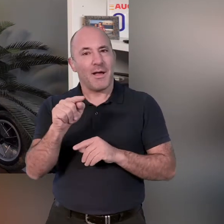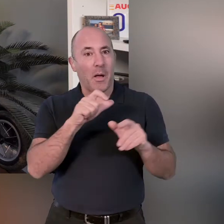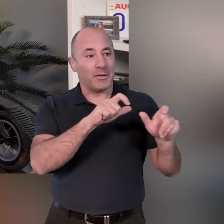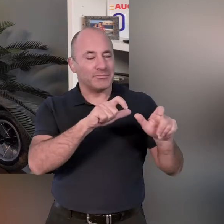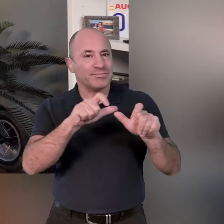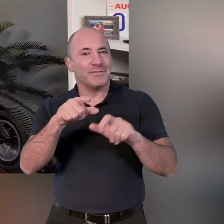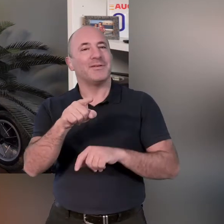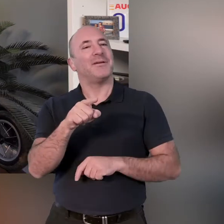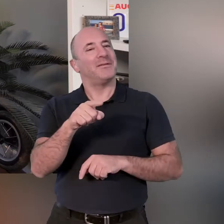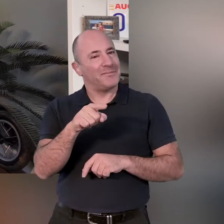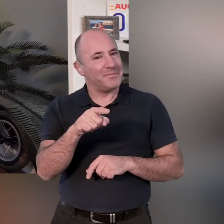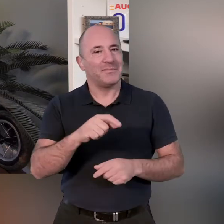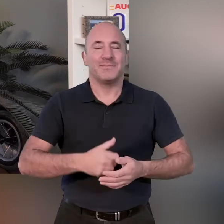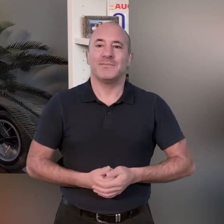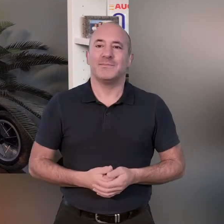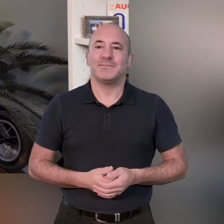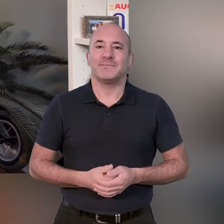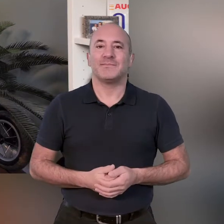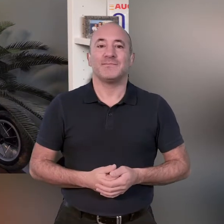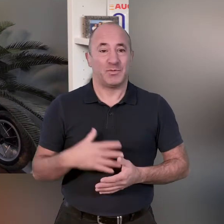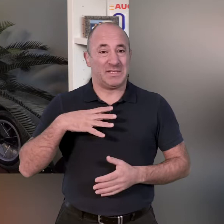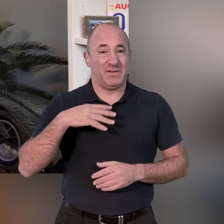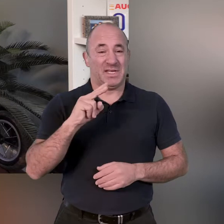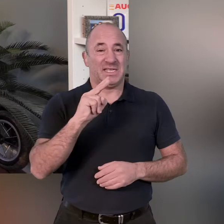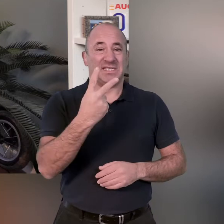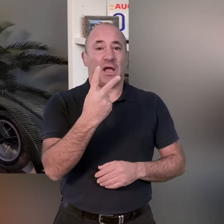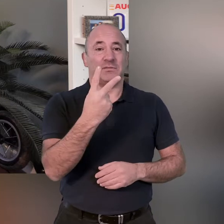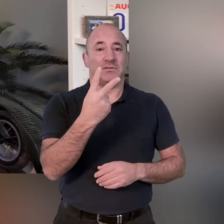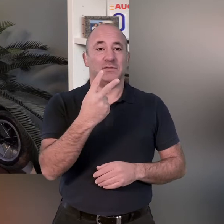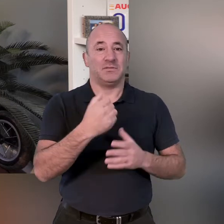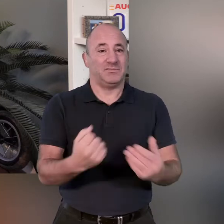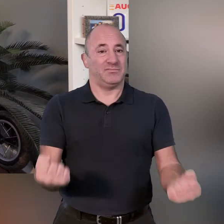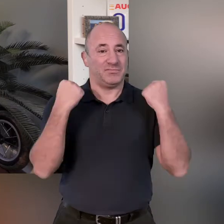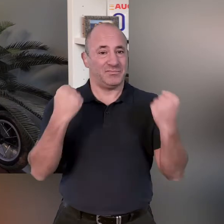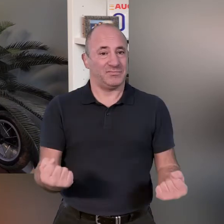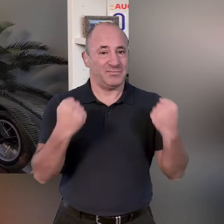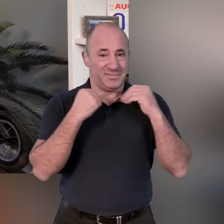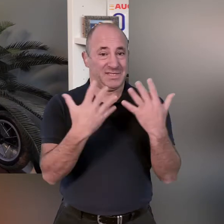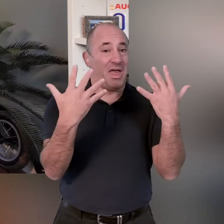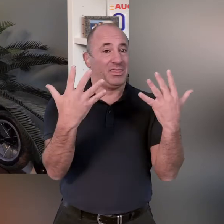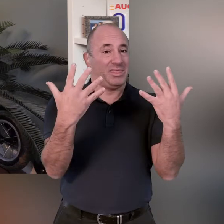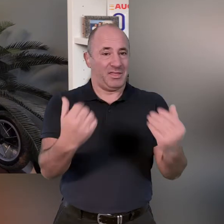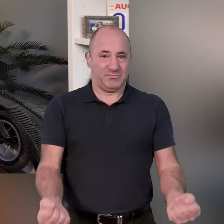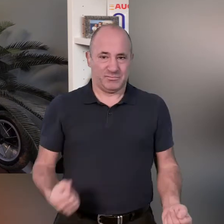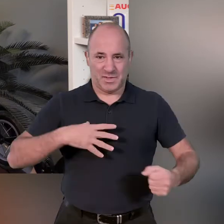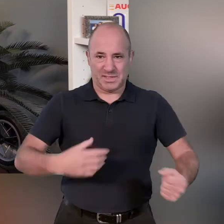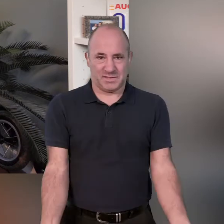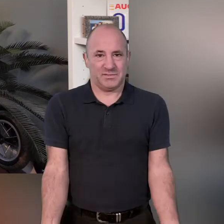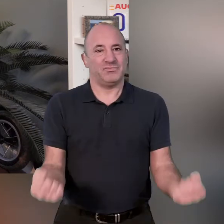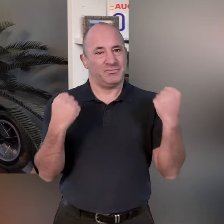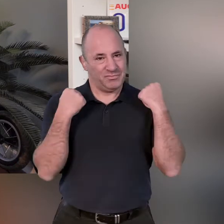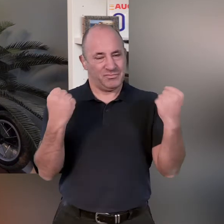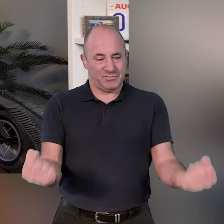will continue as we go through. Let's go for set number 2. Here are the bicep curls, another set of 10, arms by your side, bending the